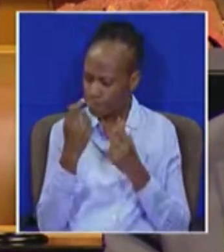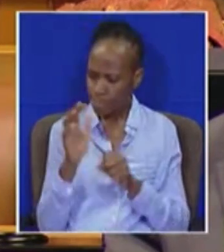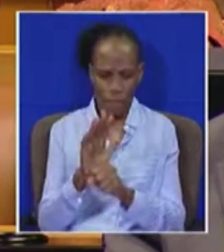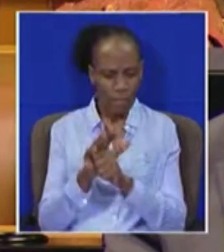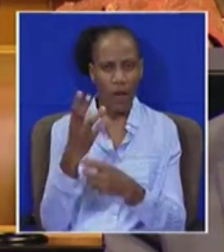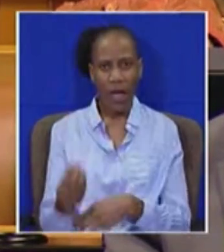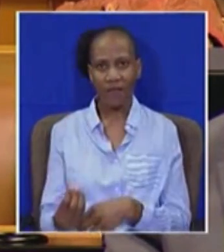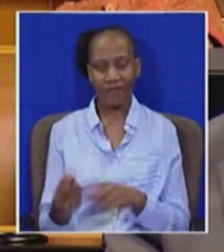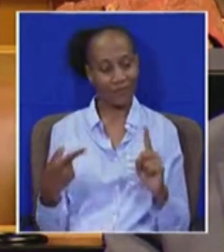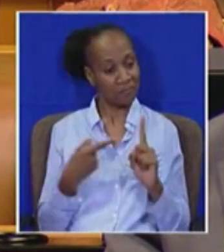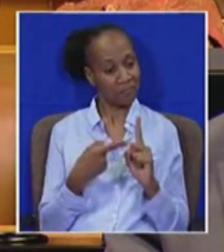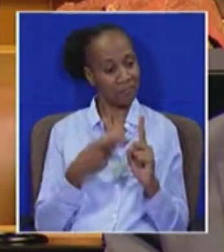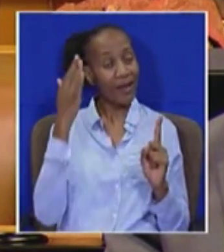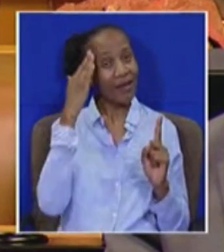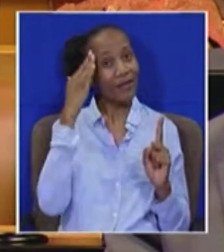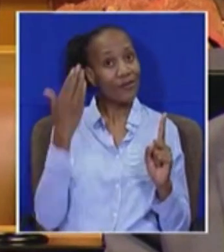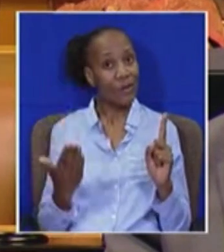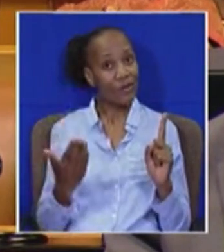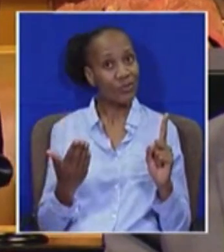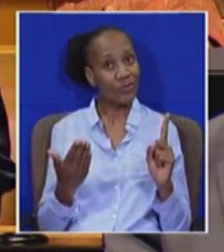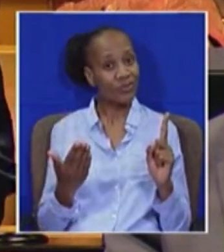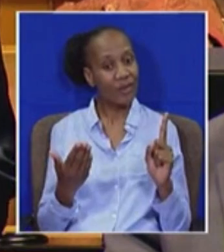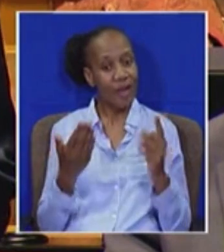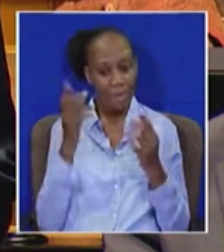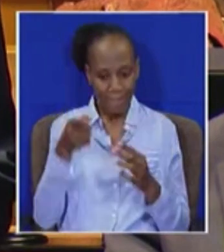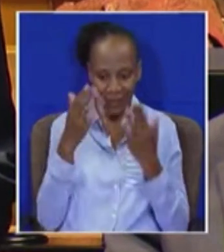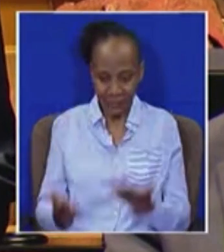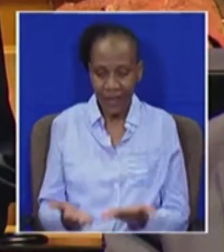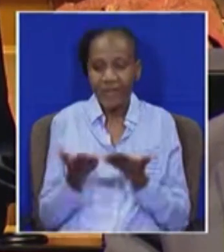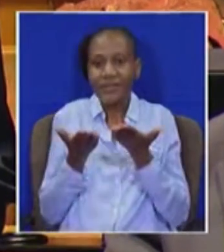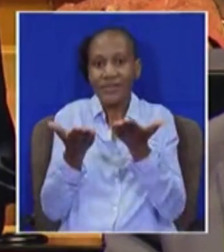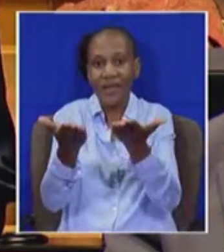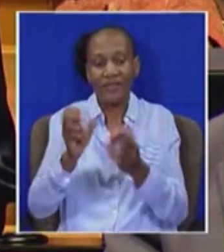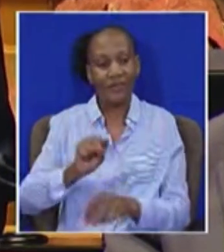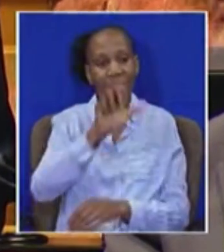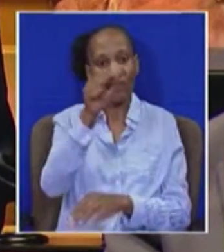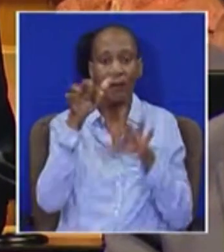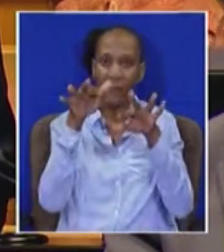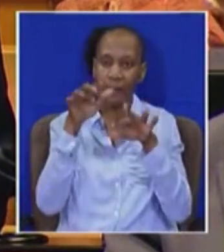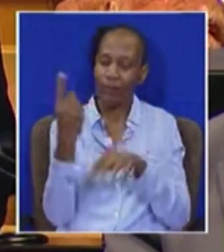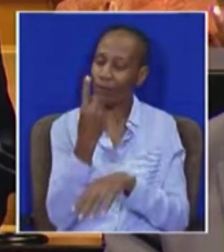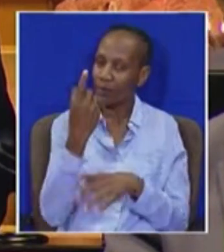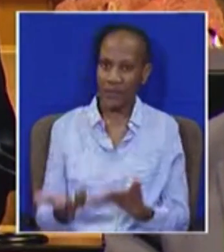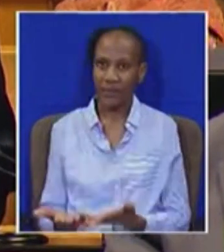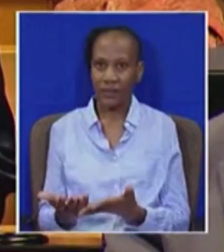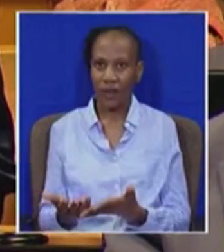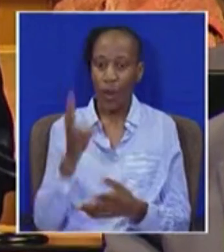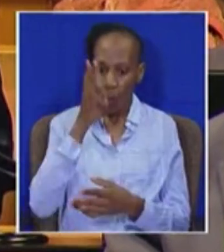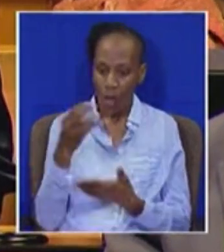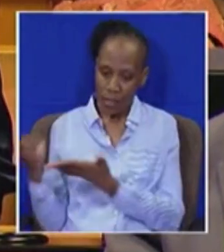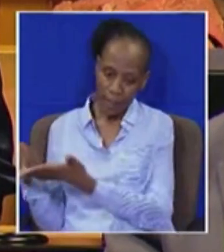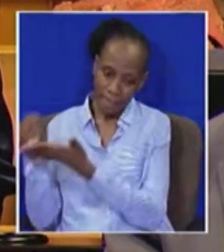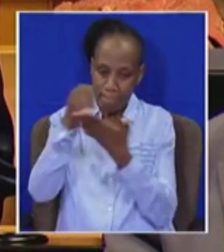he knows that he is here to serve the people of South Africa and bring about